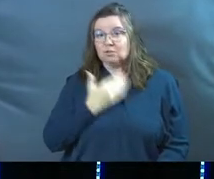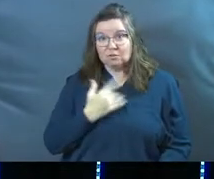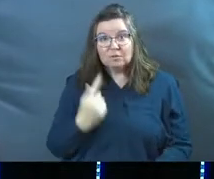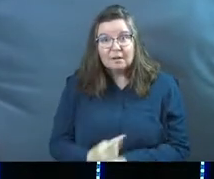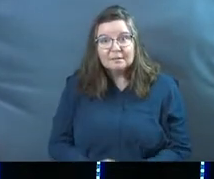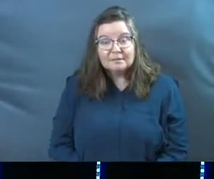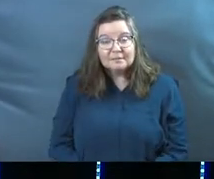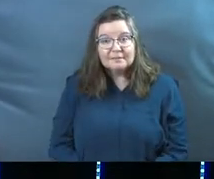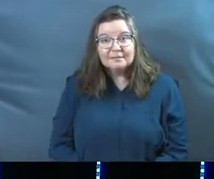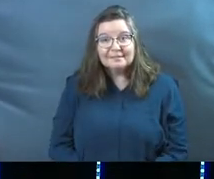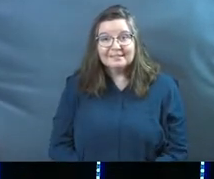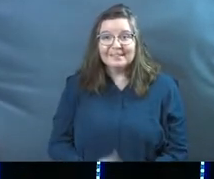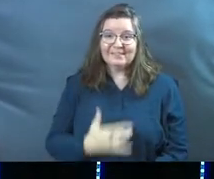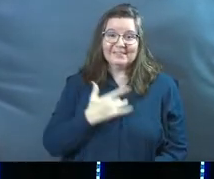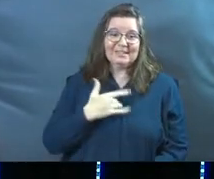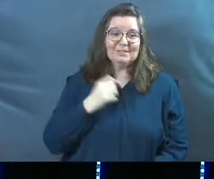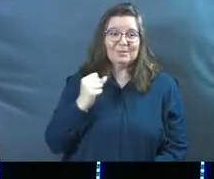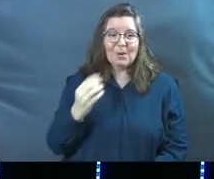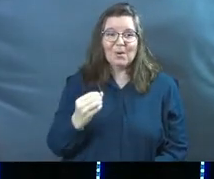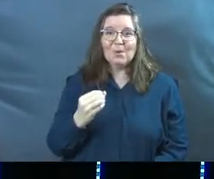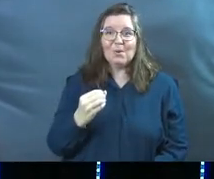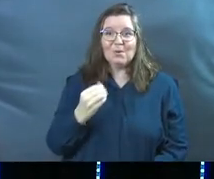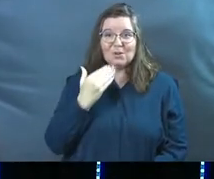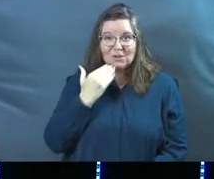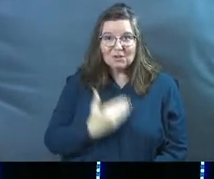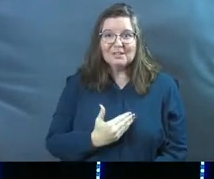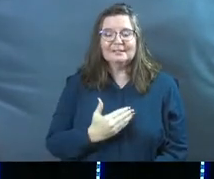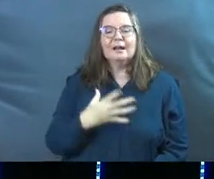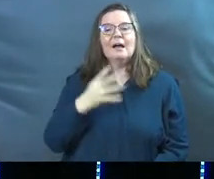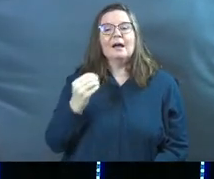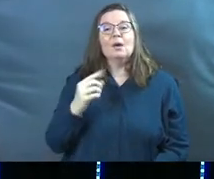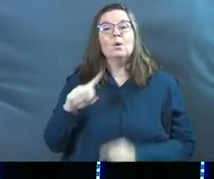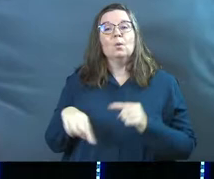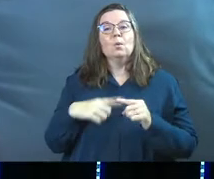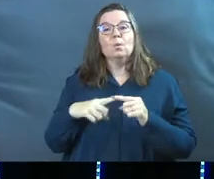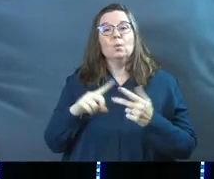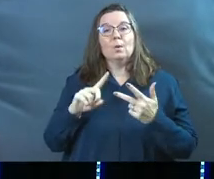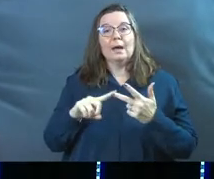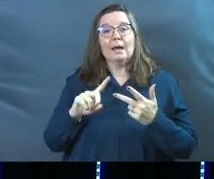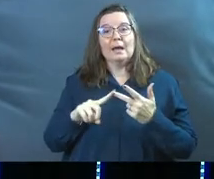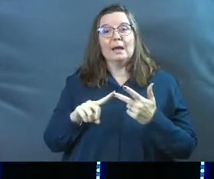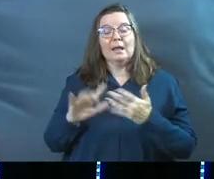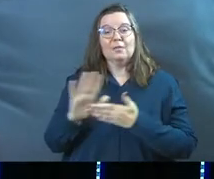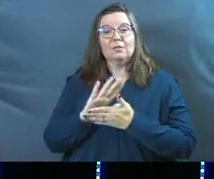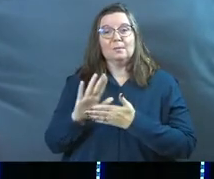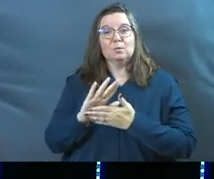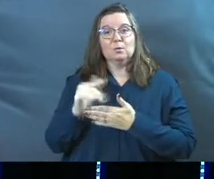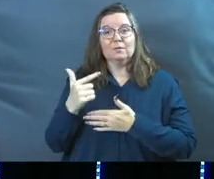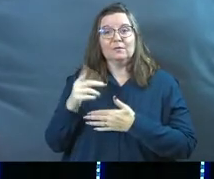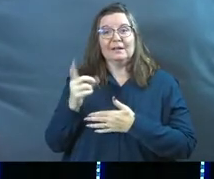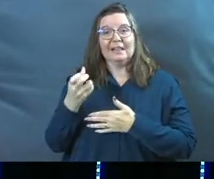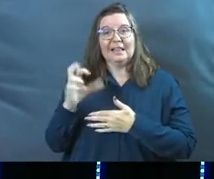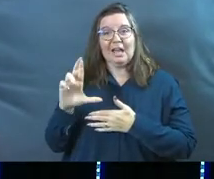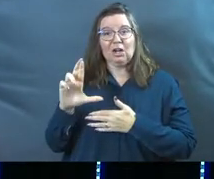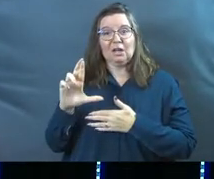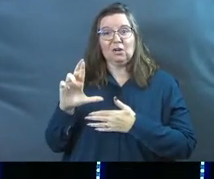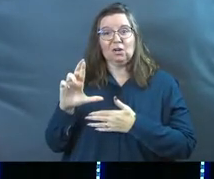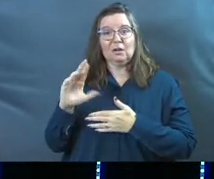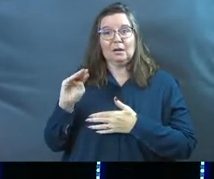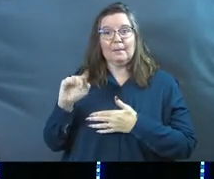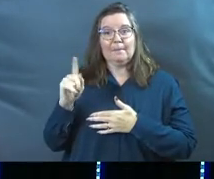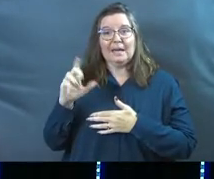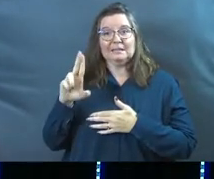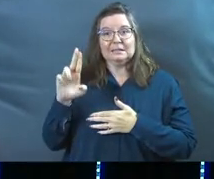doesn't it? Feels so, so good. And when Maximus gets up in Gladiator and calls